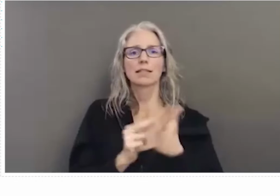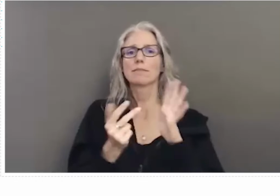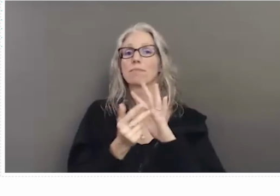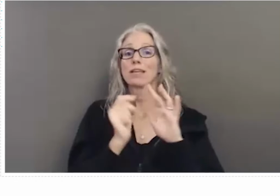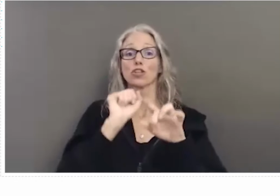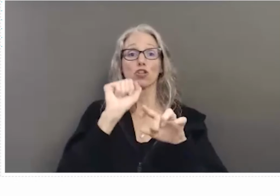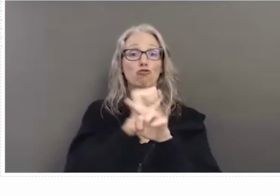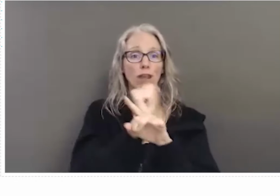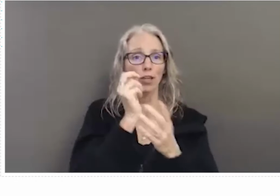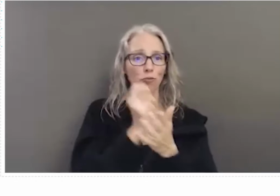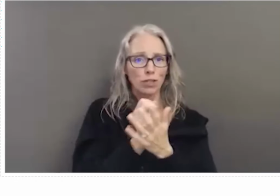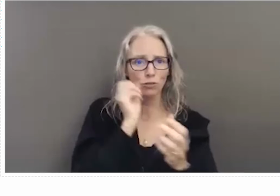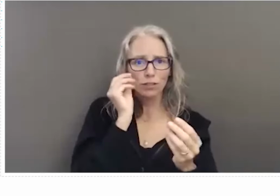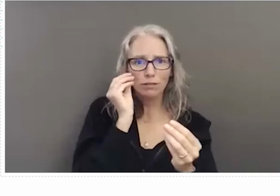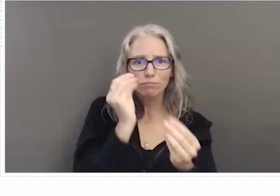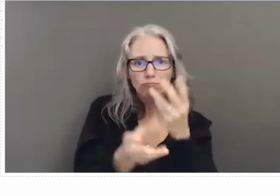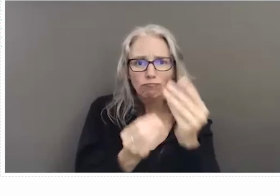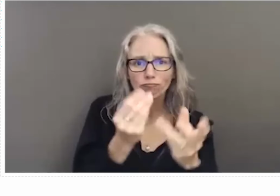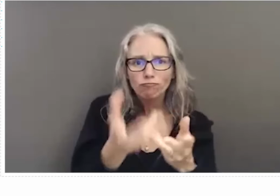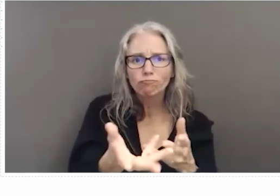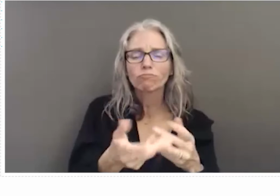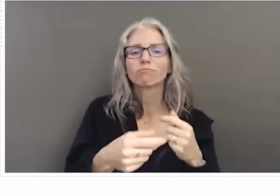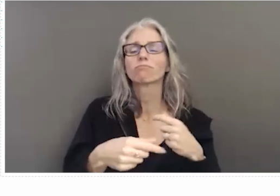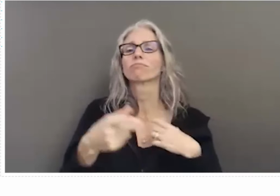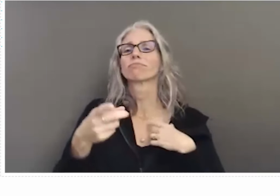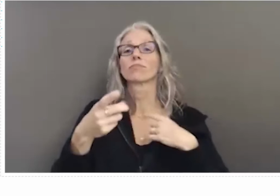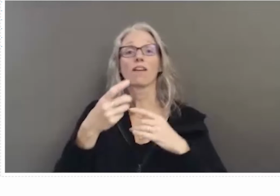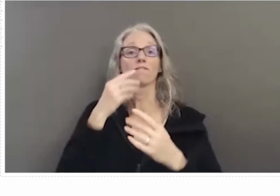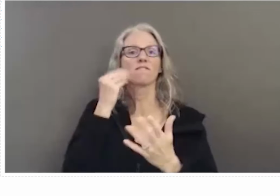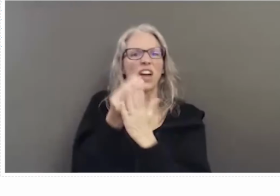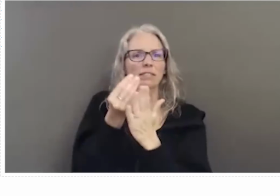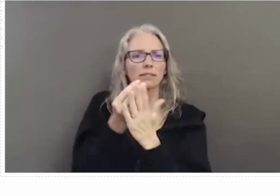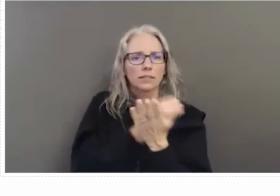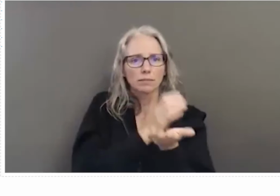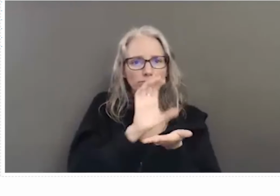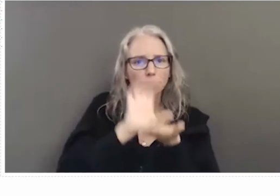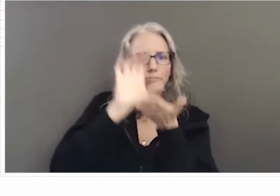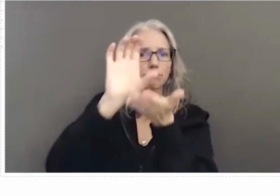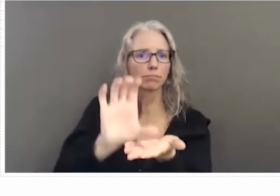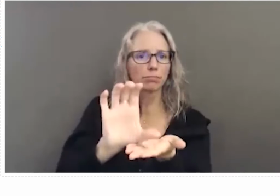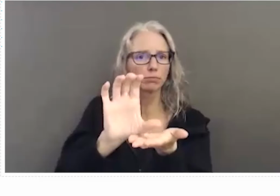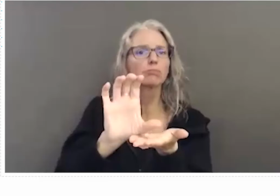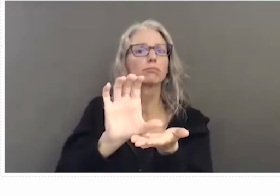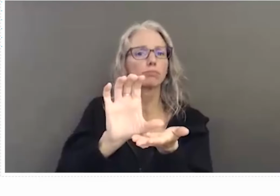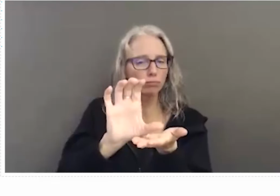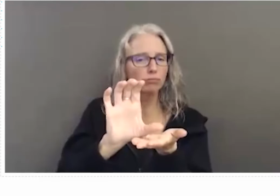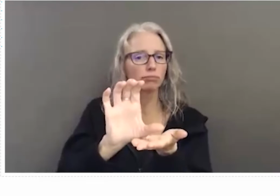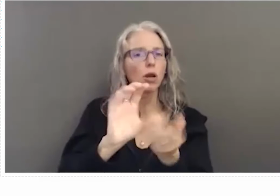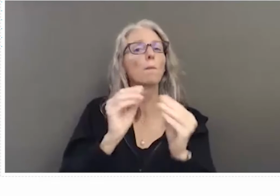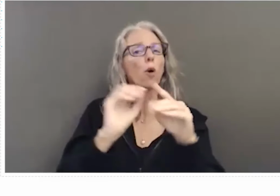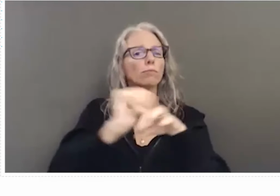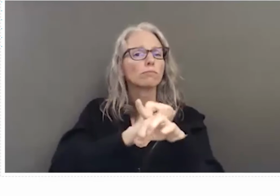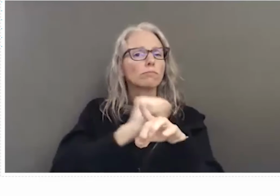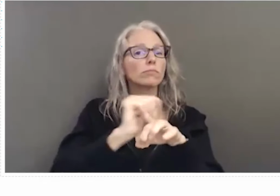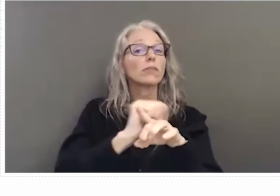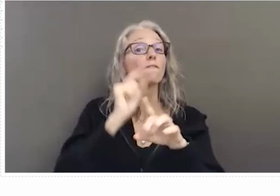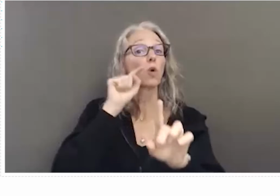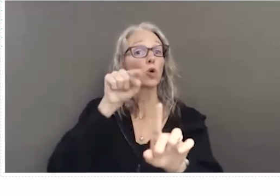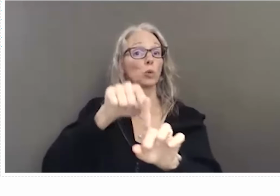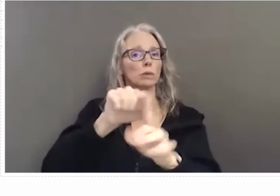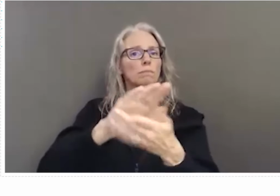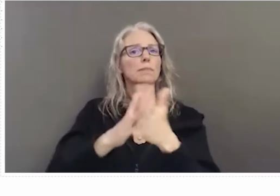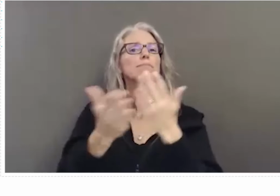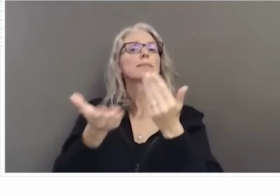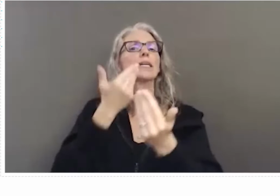and some matching funds. And it was basically an incentive to pursue sponsorships. So how did this program nurture